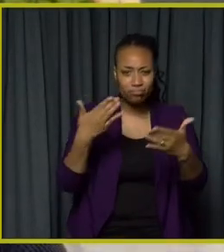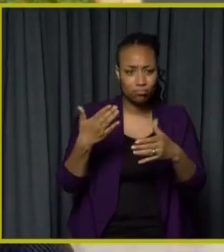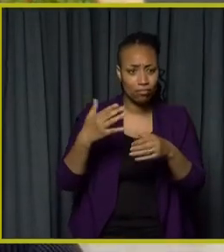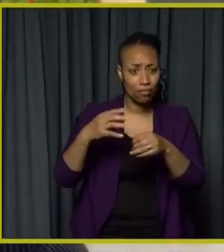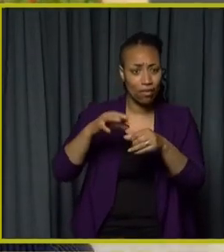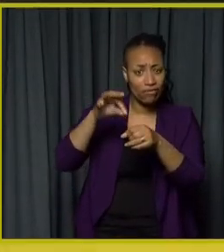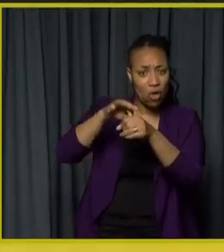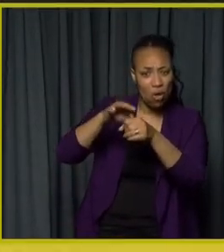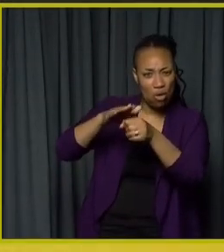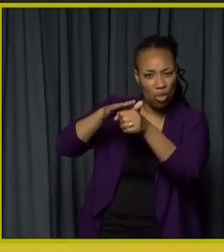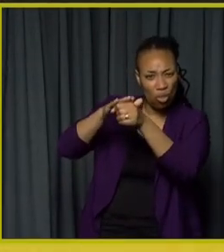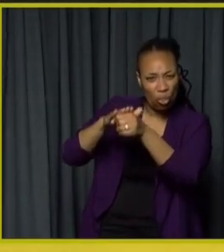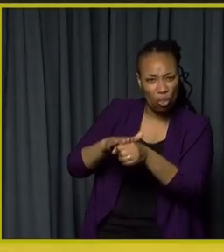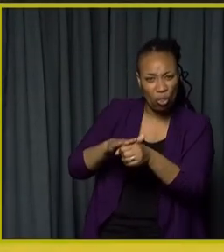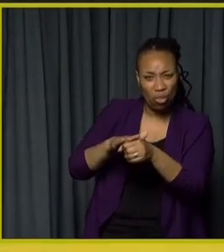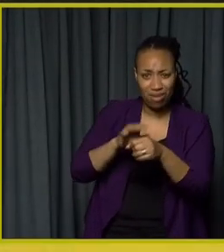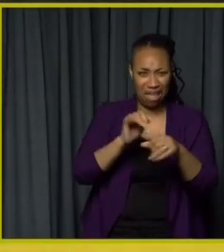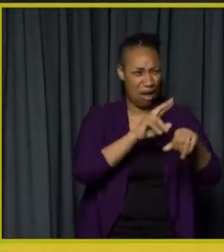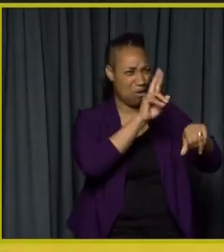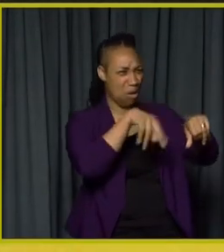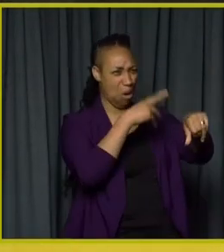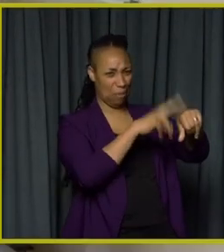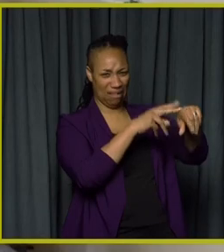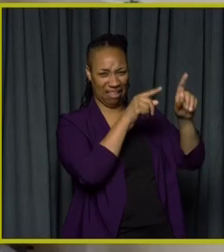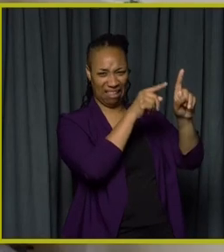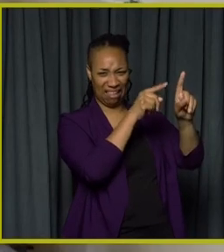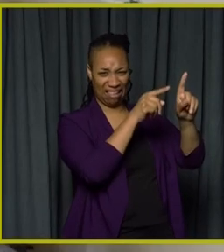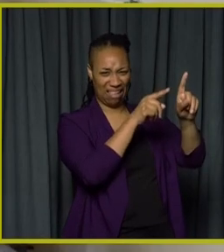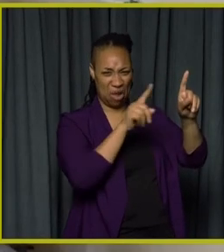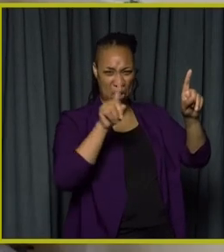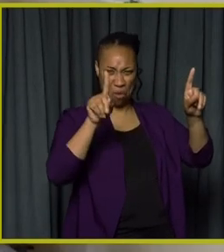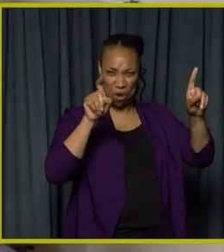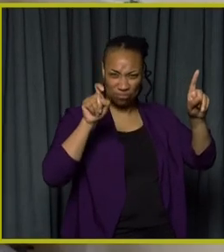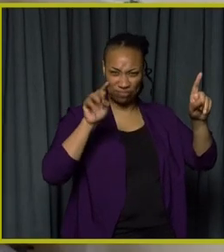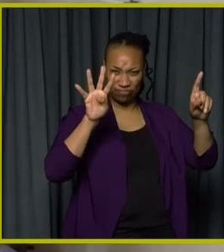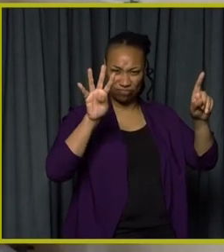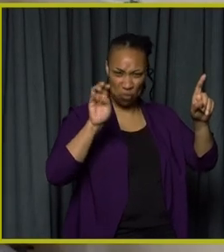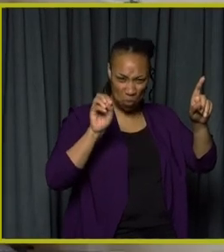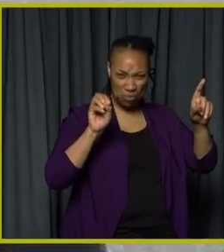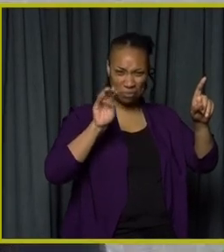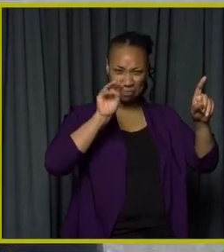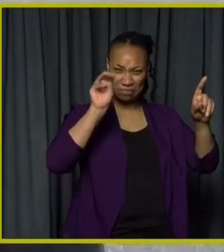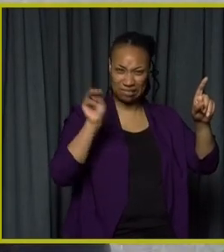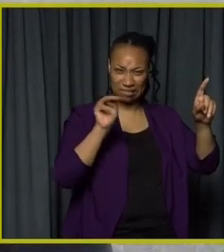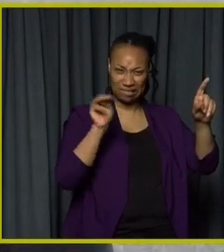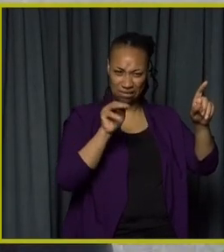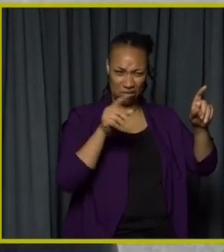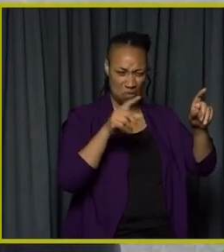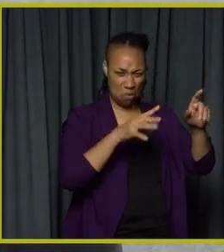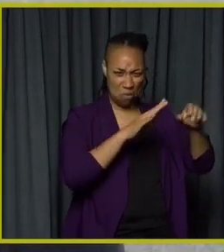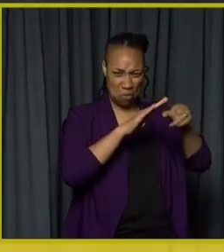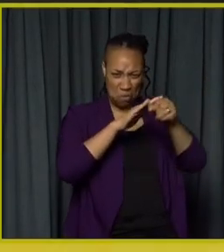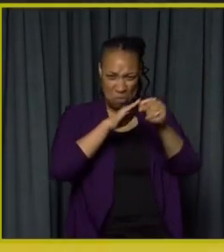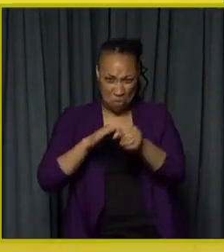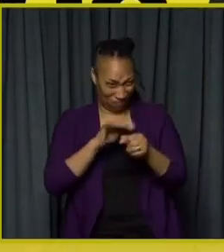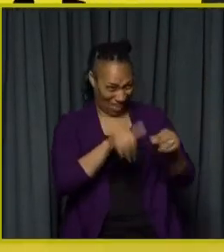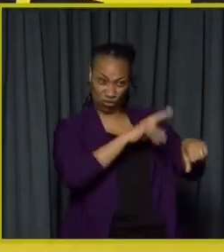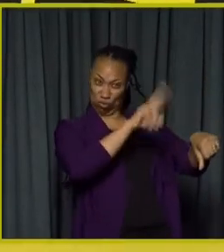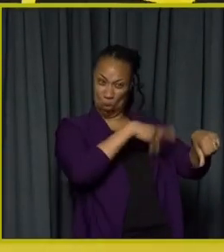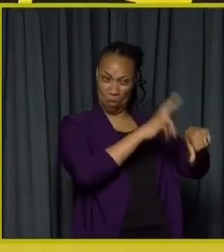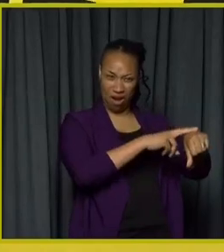in America, it got us 140 million poor and low-income people in the richest nation in history. Normal in America, it got